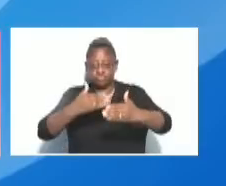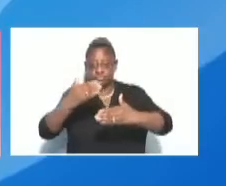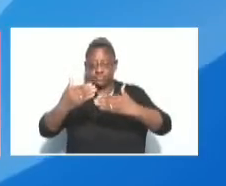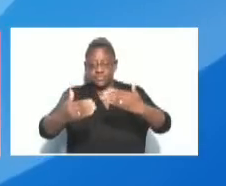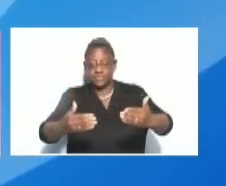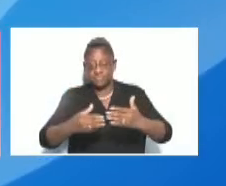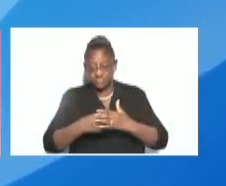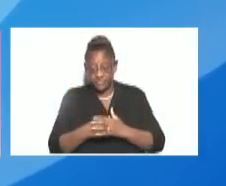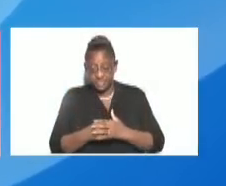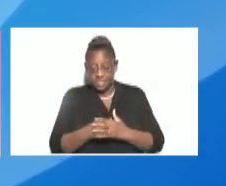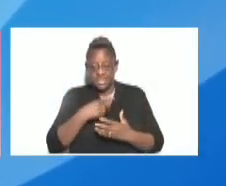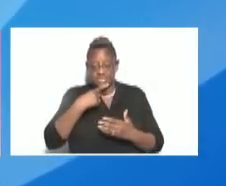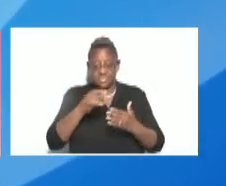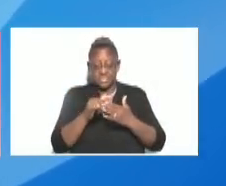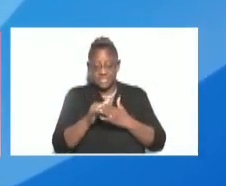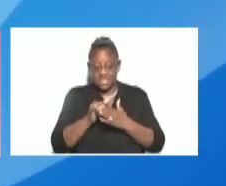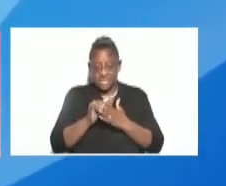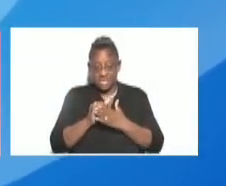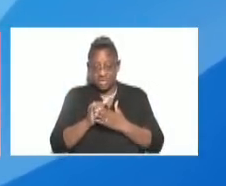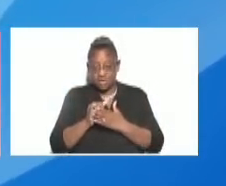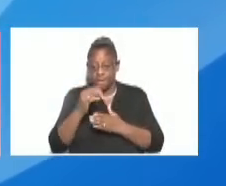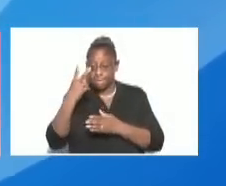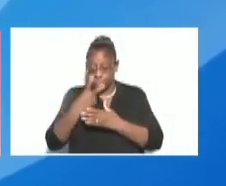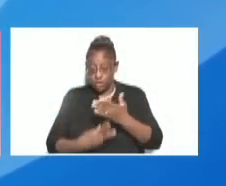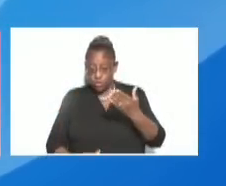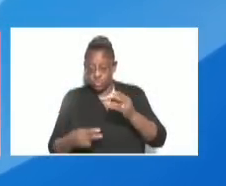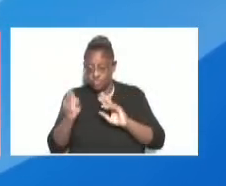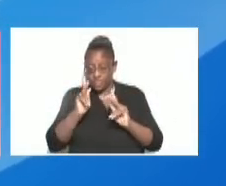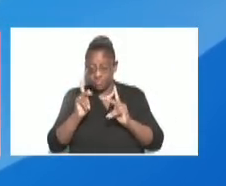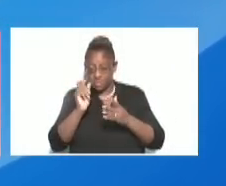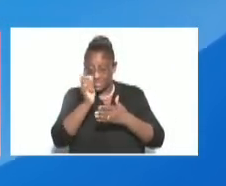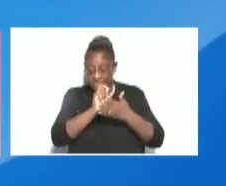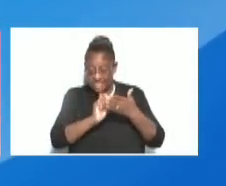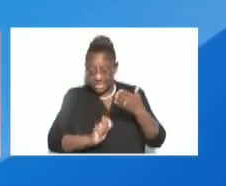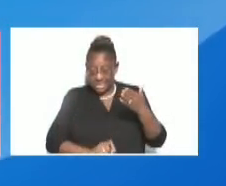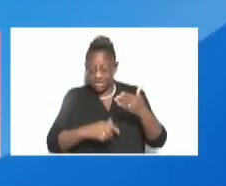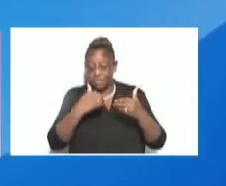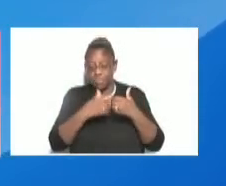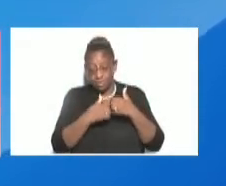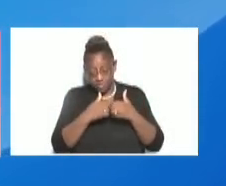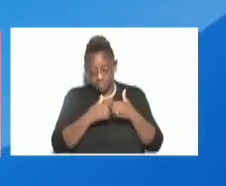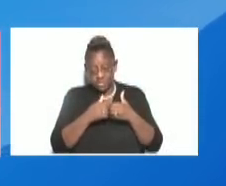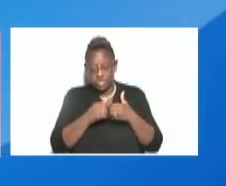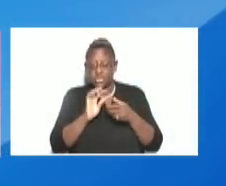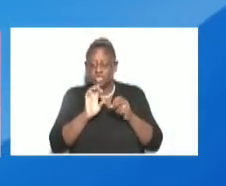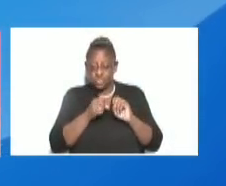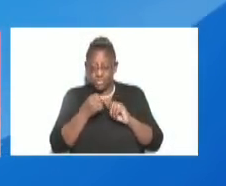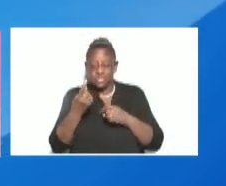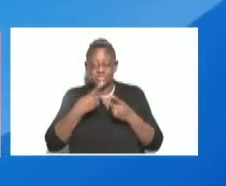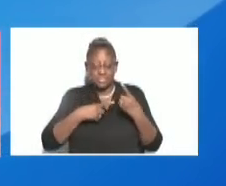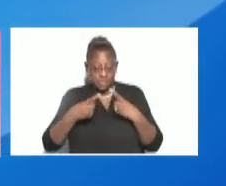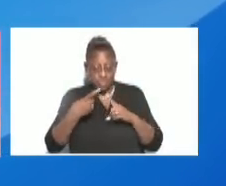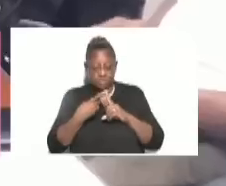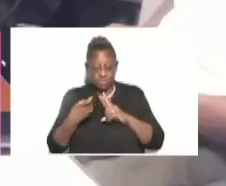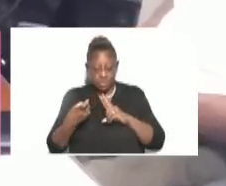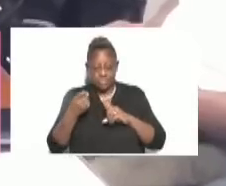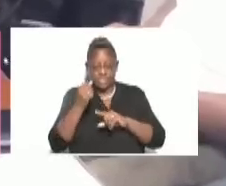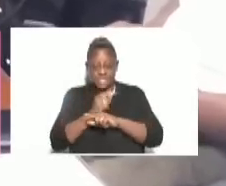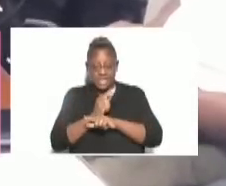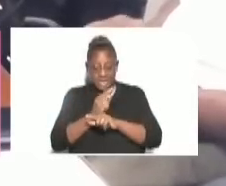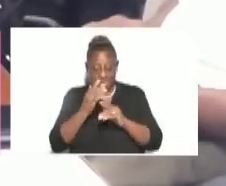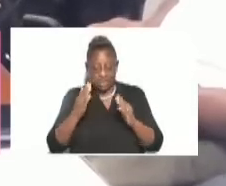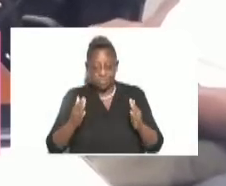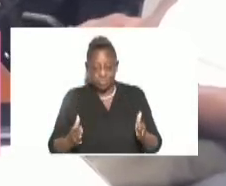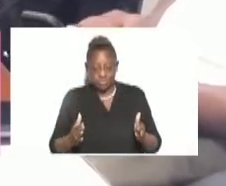are stationed in the Department of Labor, and both parties sign these forms. And so that's the response coming from the Department of Labor. For the